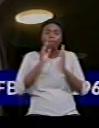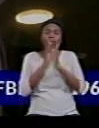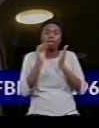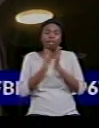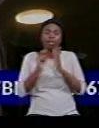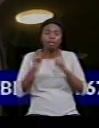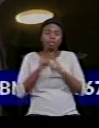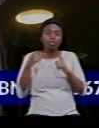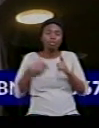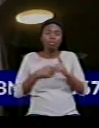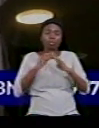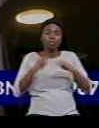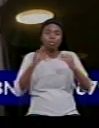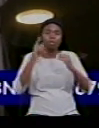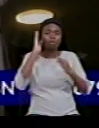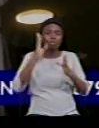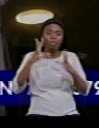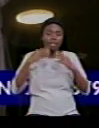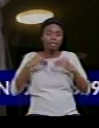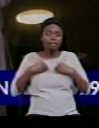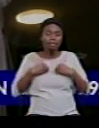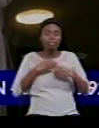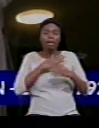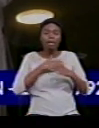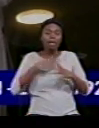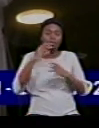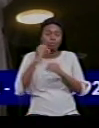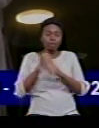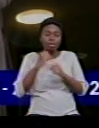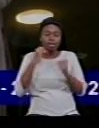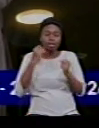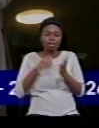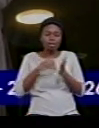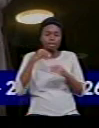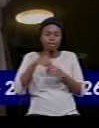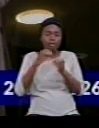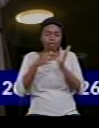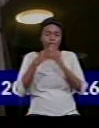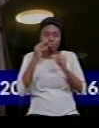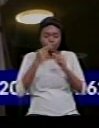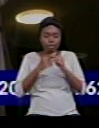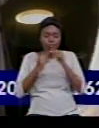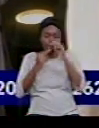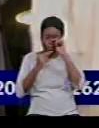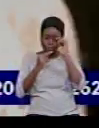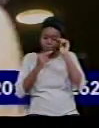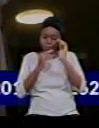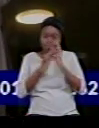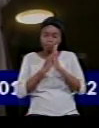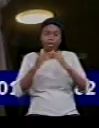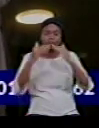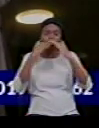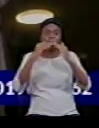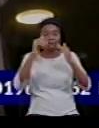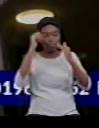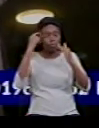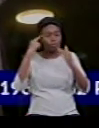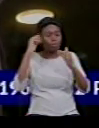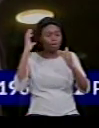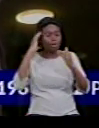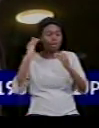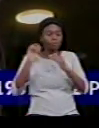give, you will accept and receive the offering in Jesus' name. Thank you for hearing